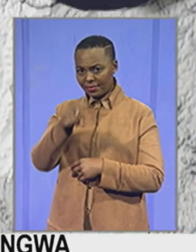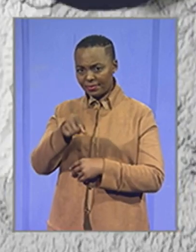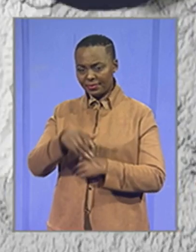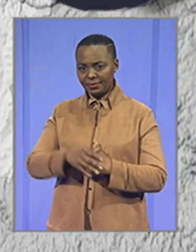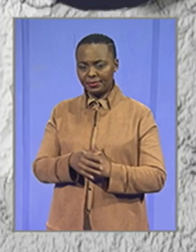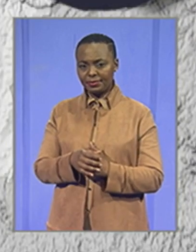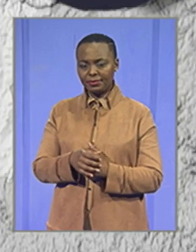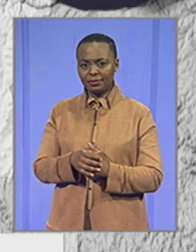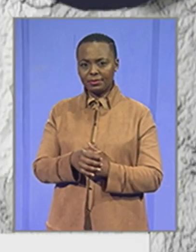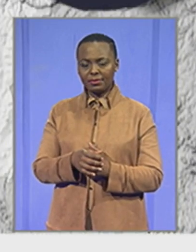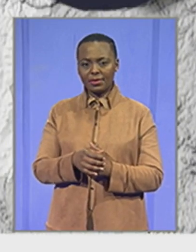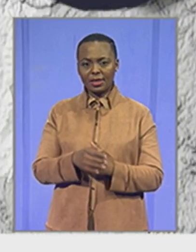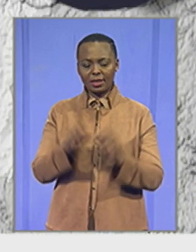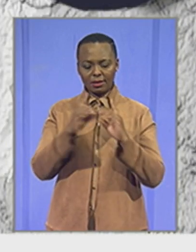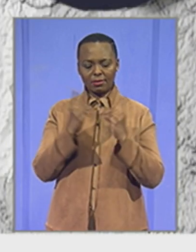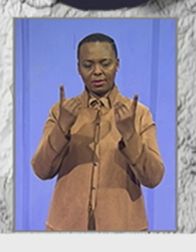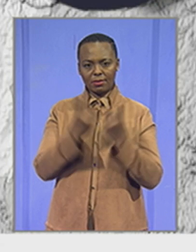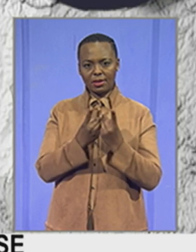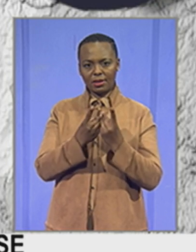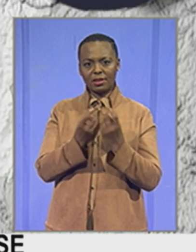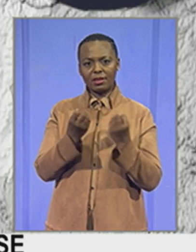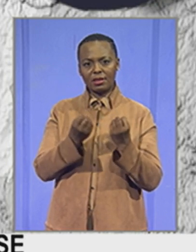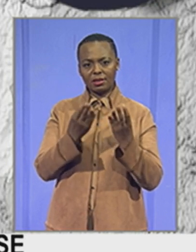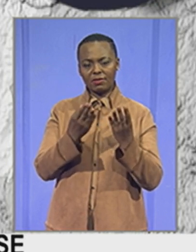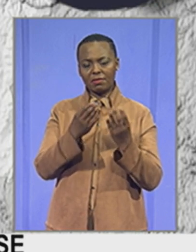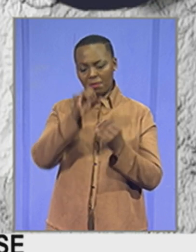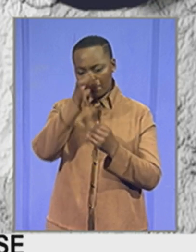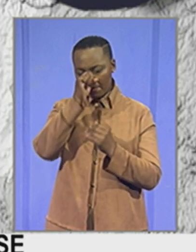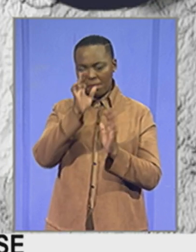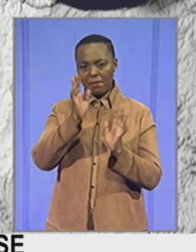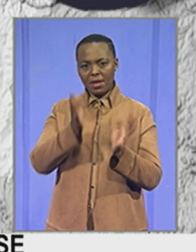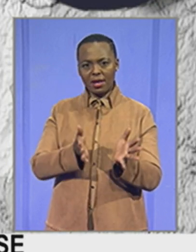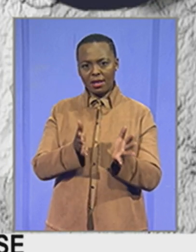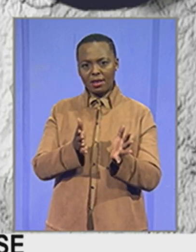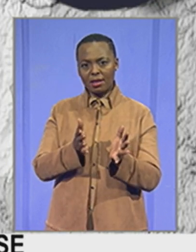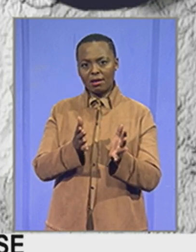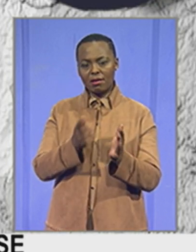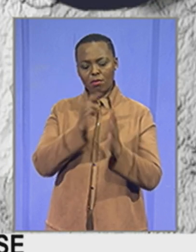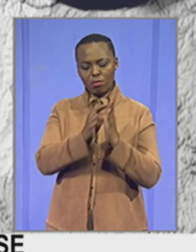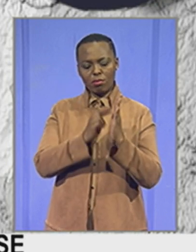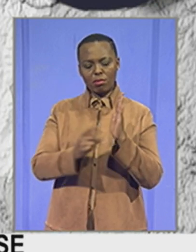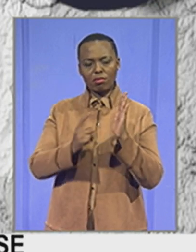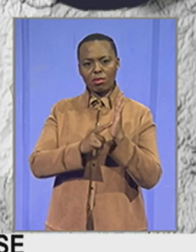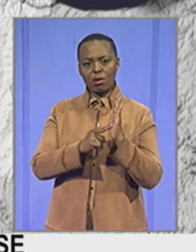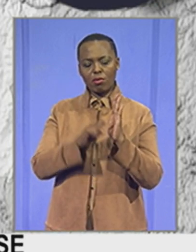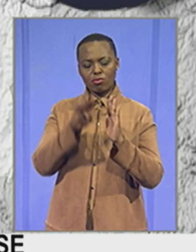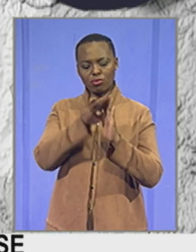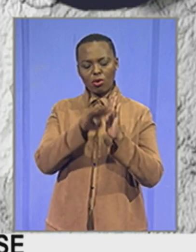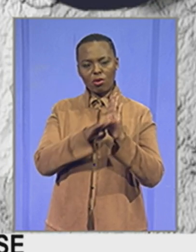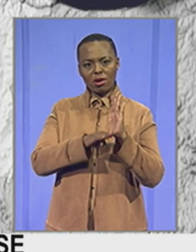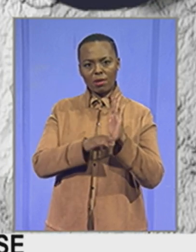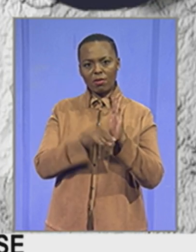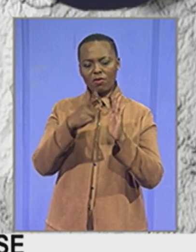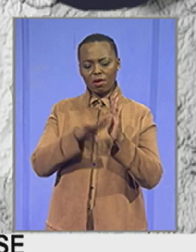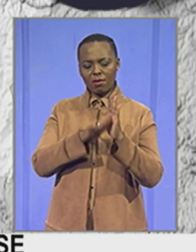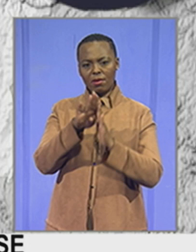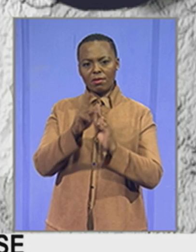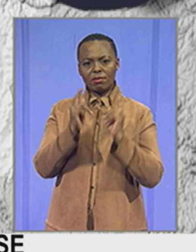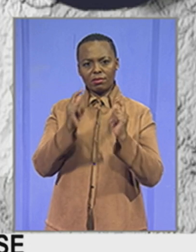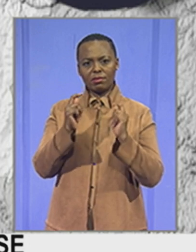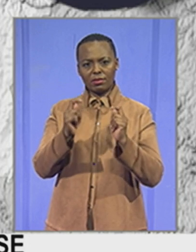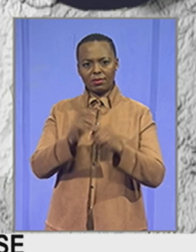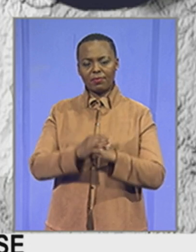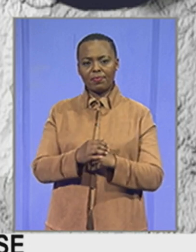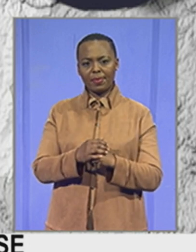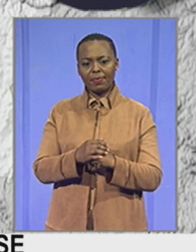Lefapha le batlile fela dikaraki go ya ka leano la bosetšhaba la tlhabololo ya dipalangwa tsa metsemagae